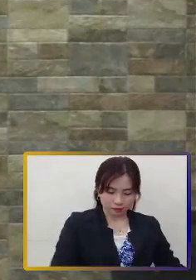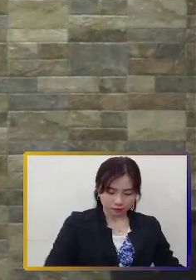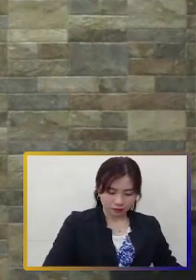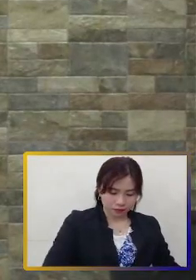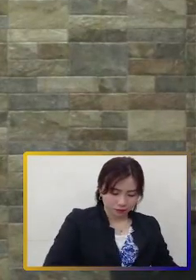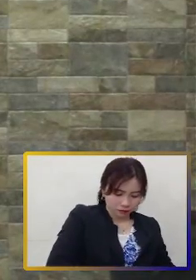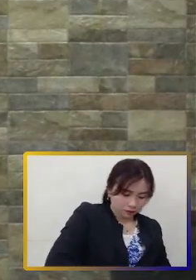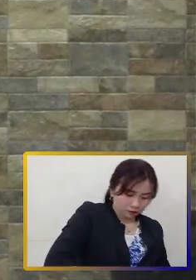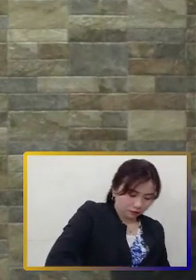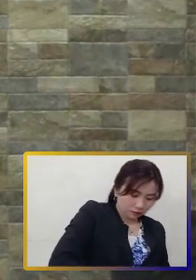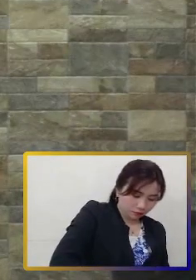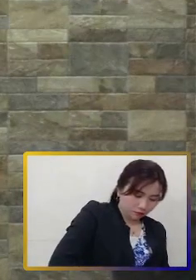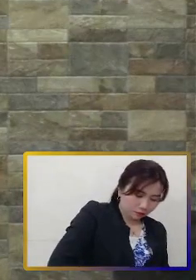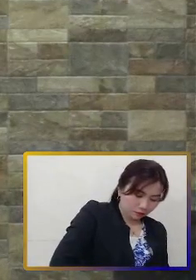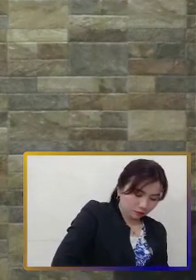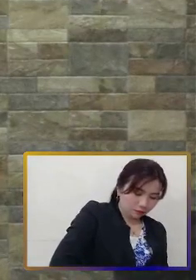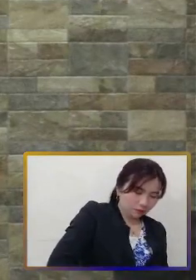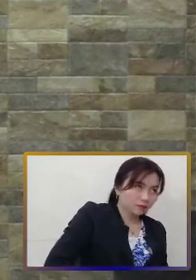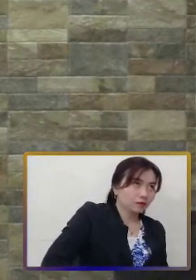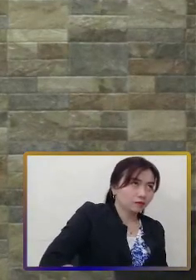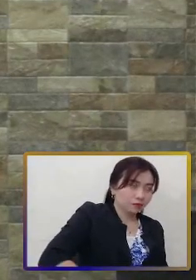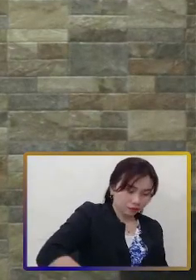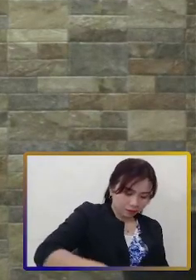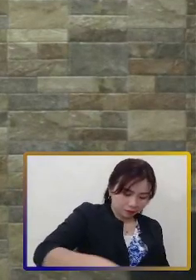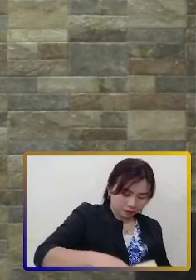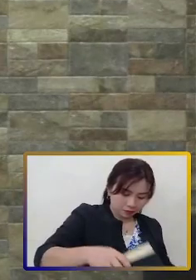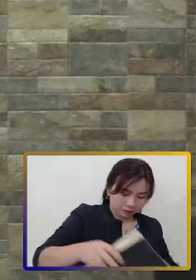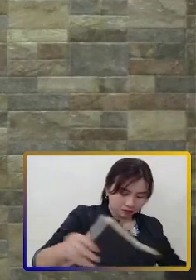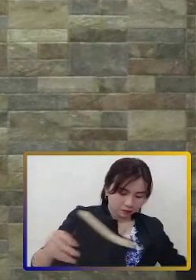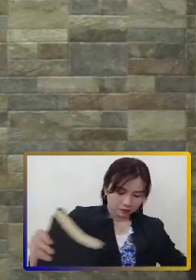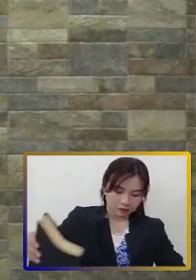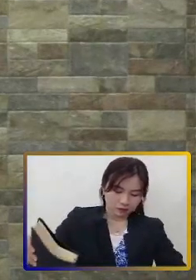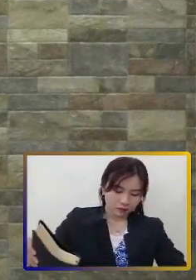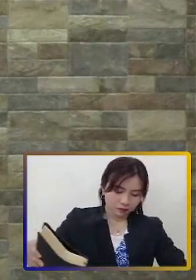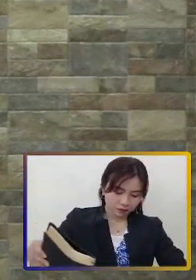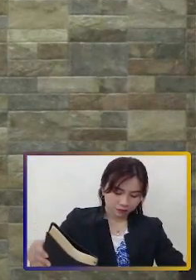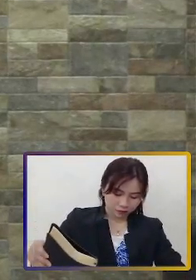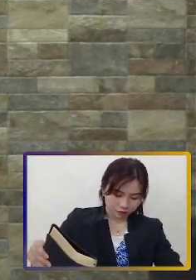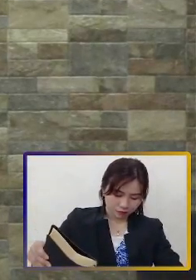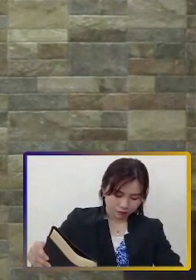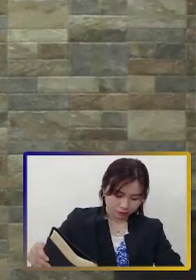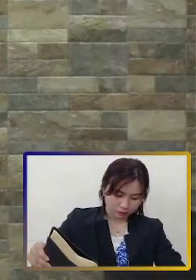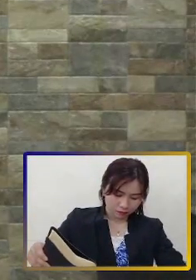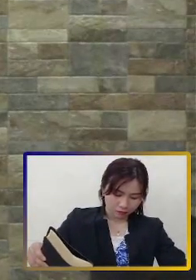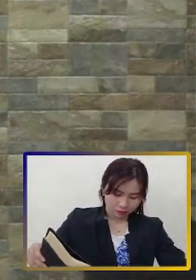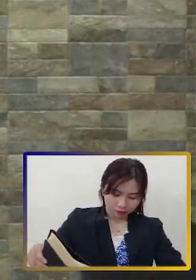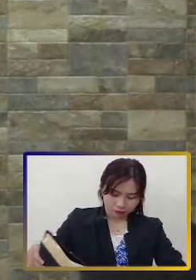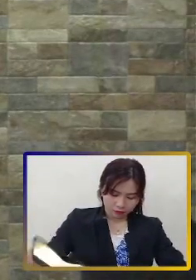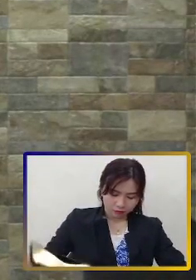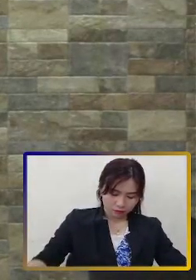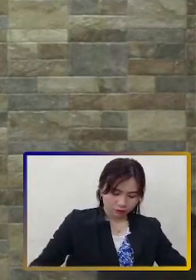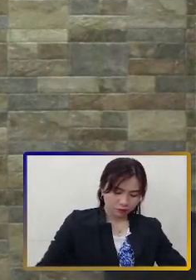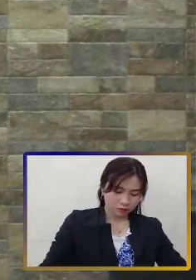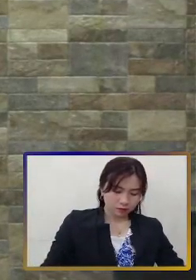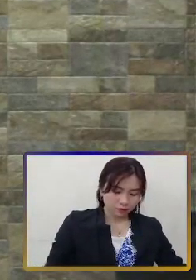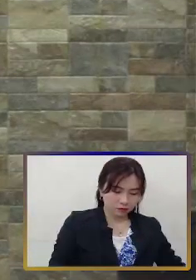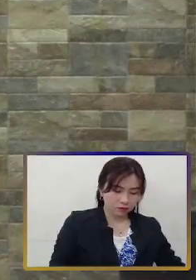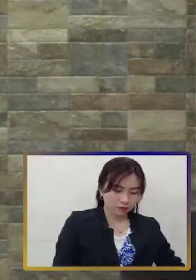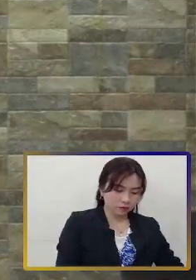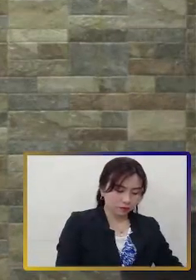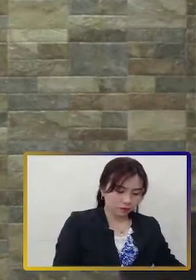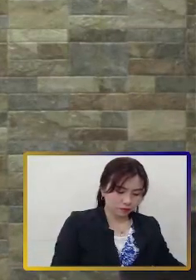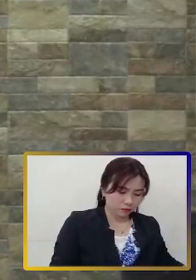Jesus Christ as the Son of God and also makikita rin po natin that among the books in the Bible John is